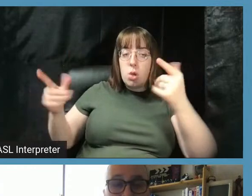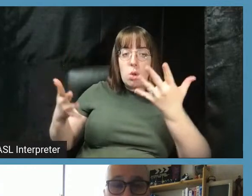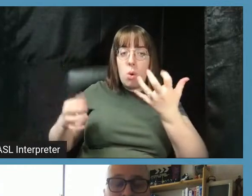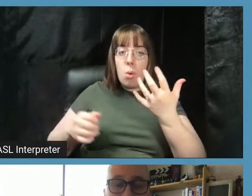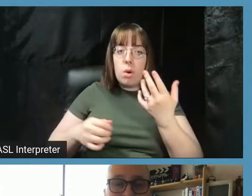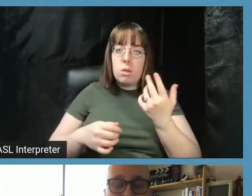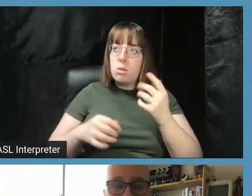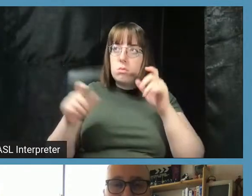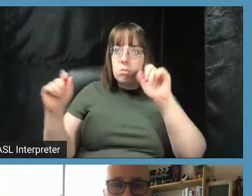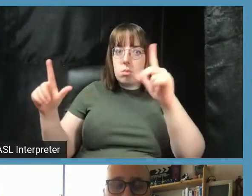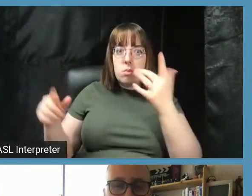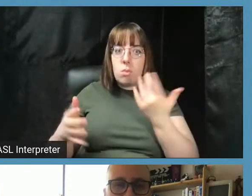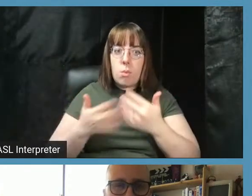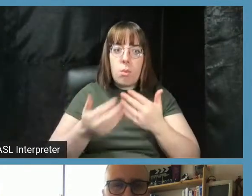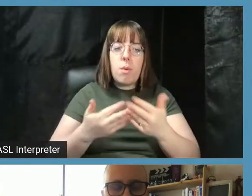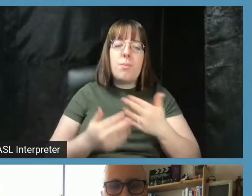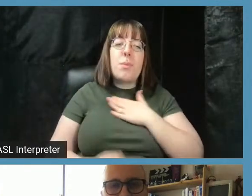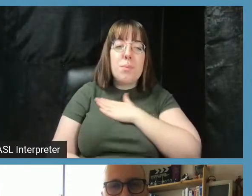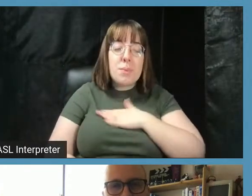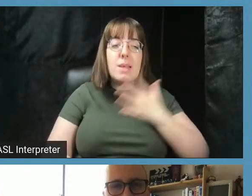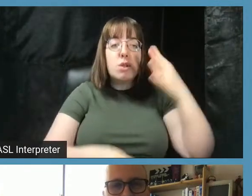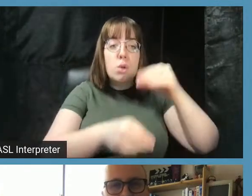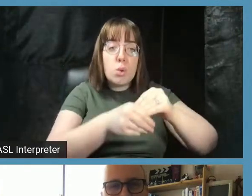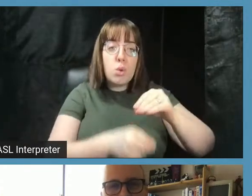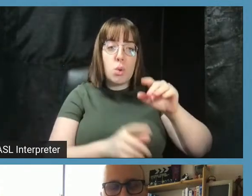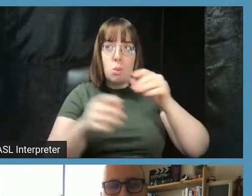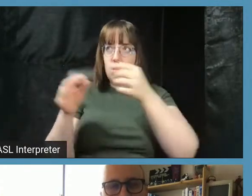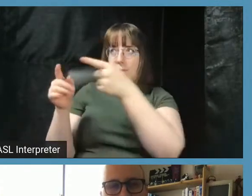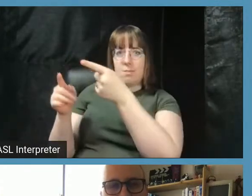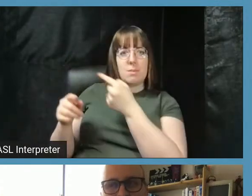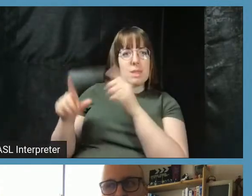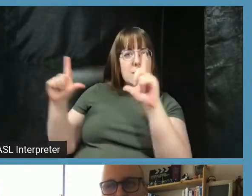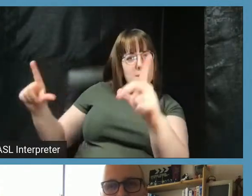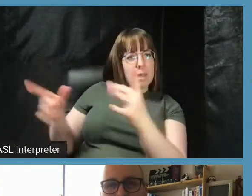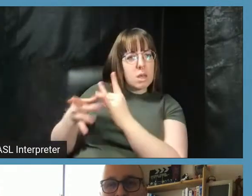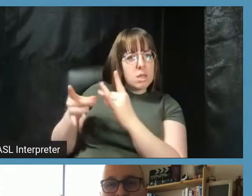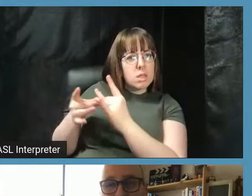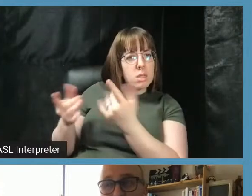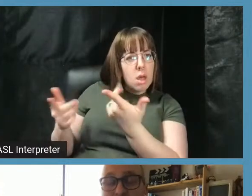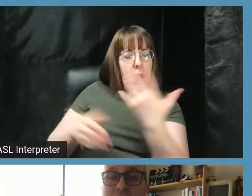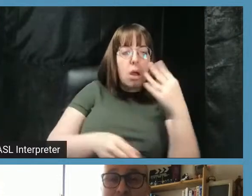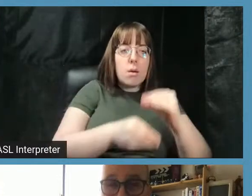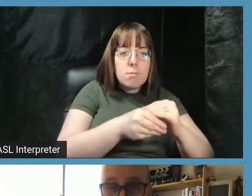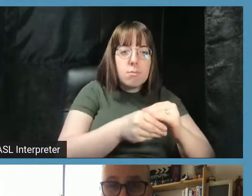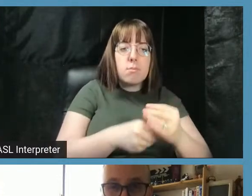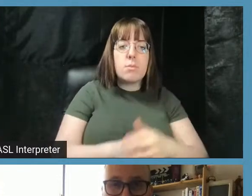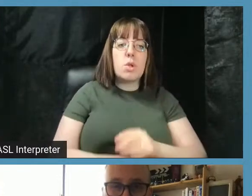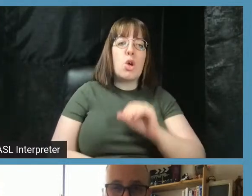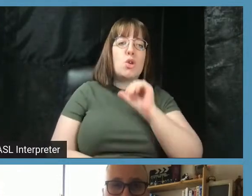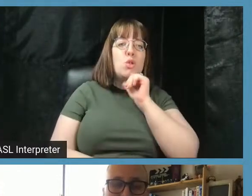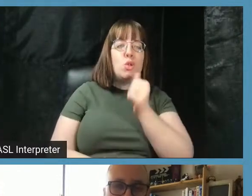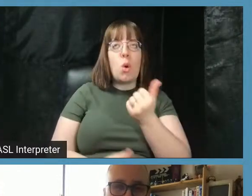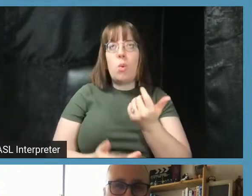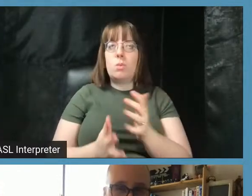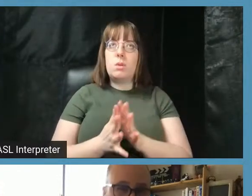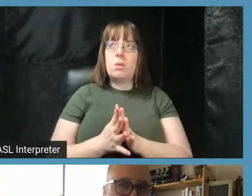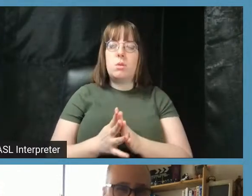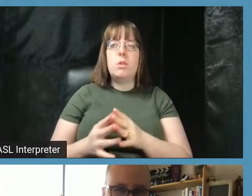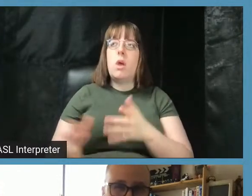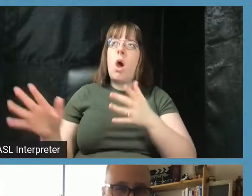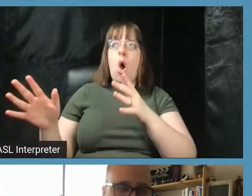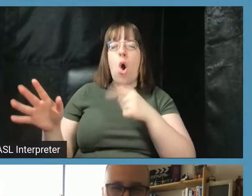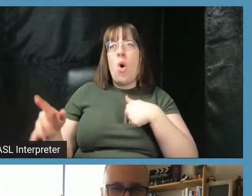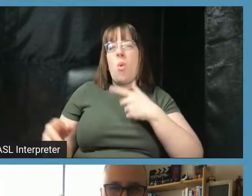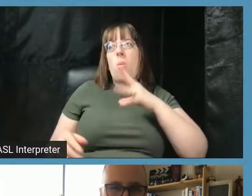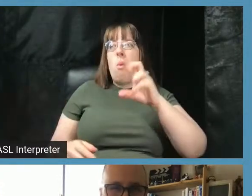whatever, like please include the text that's on that sign, you know, in the alt, but don't not post the photo of the